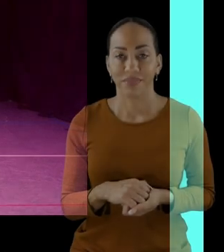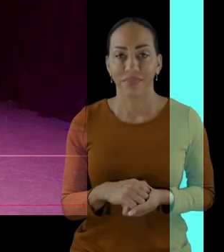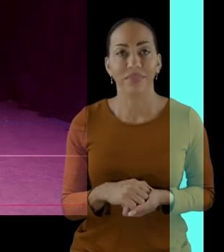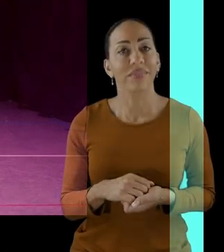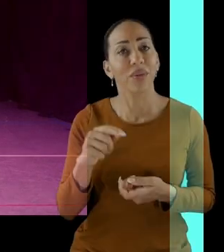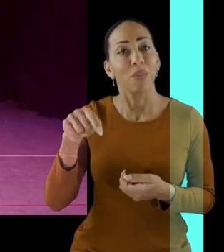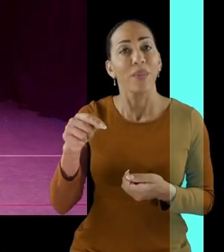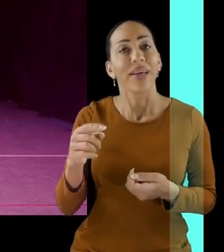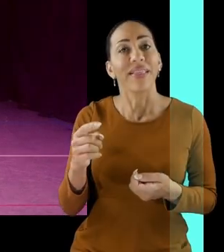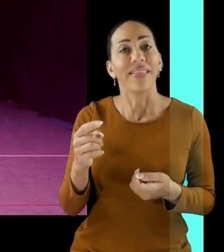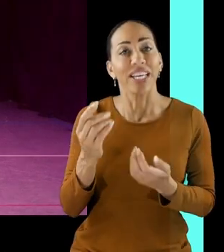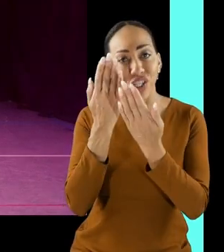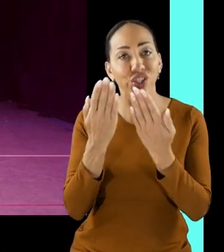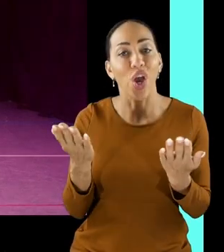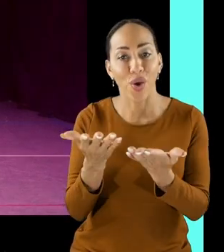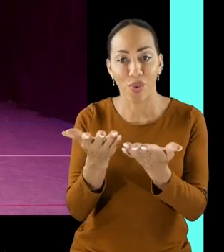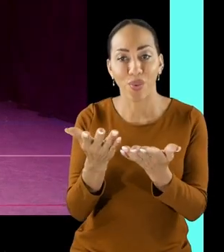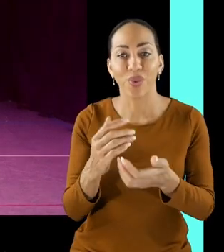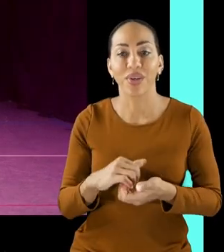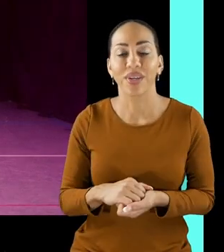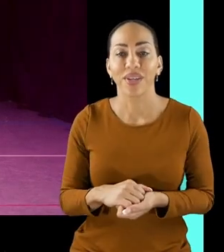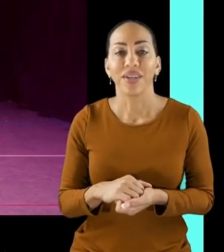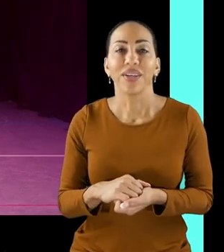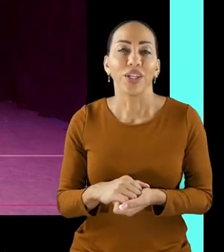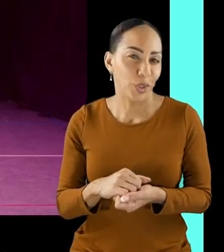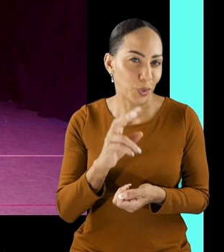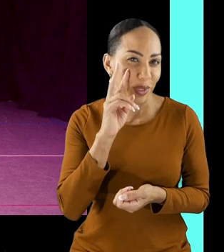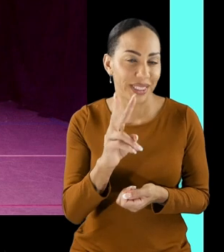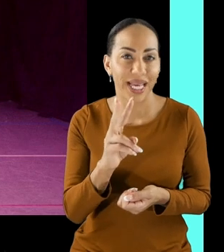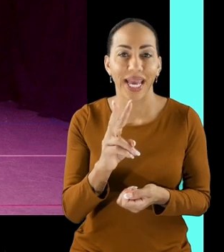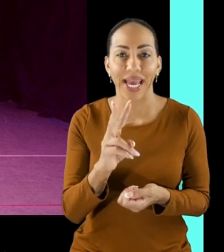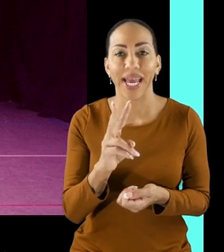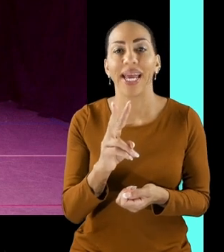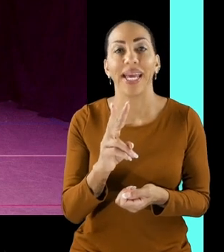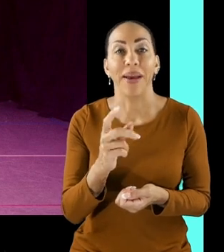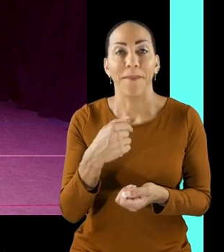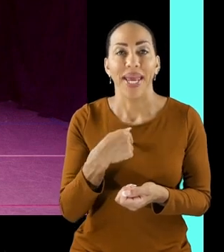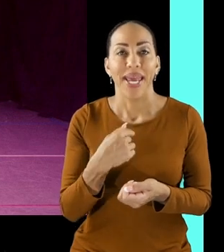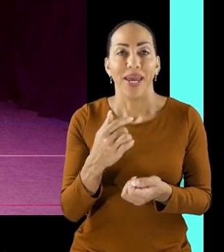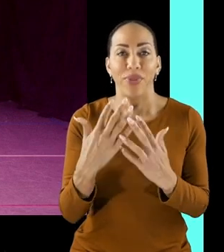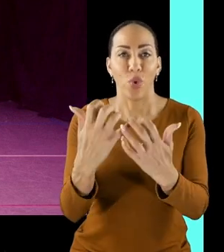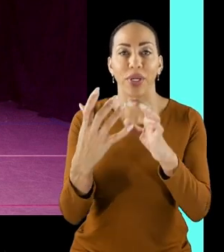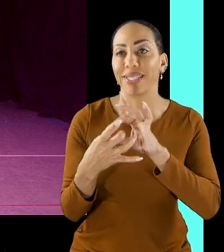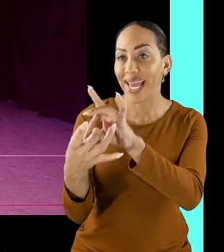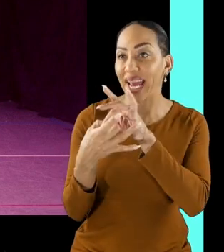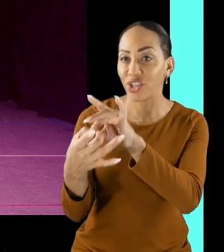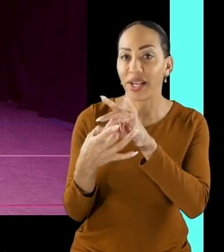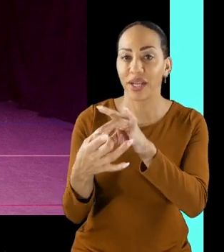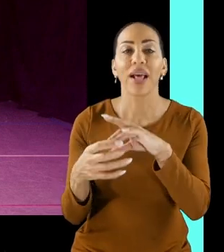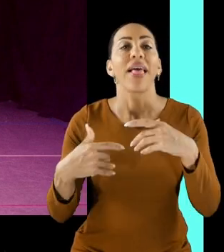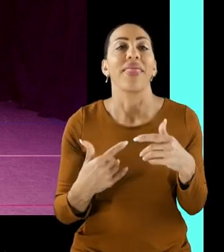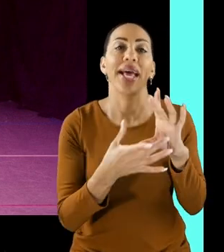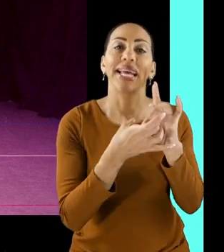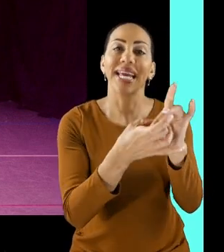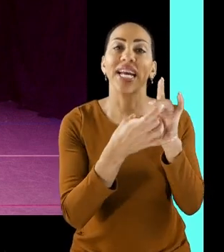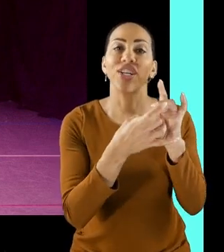And with the show, in clips, we go between me engaging with the audience and me engaging with the